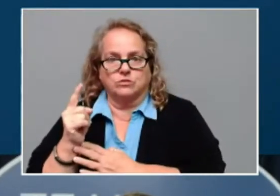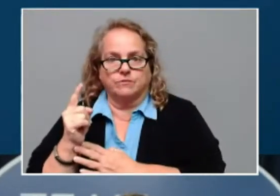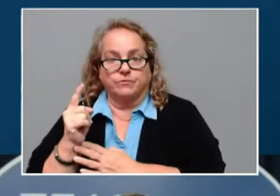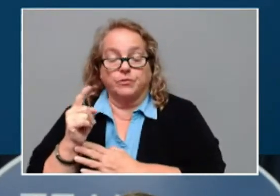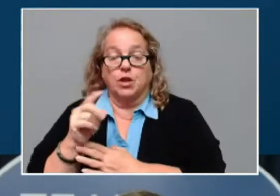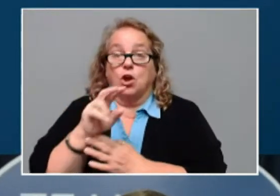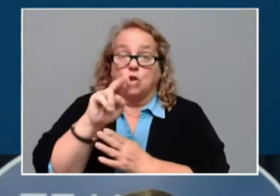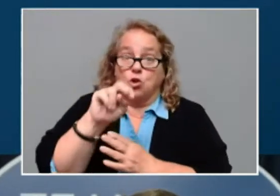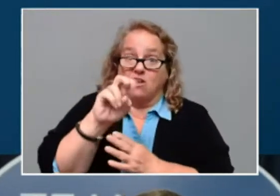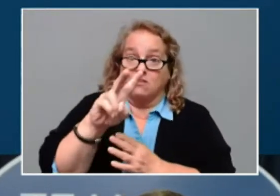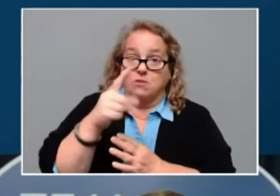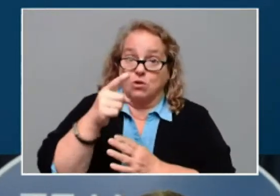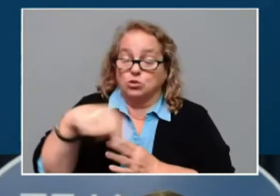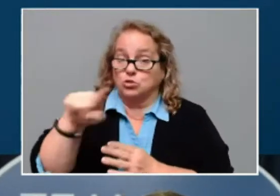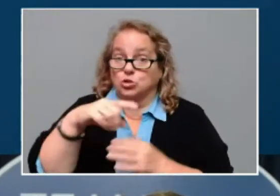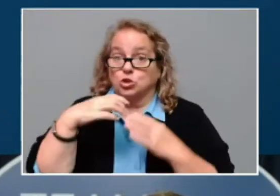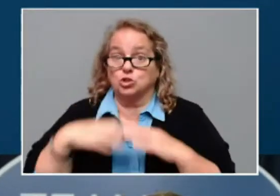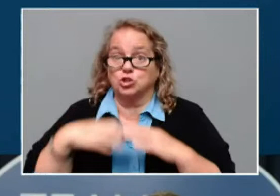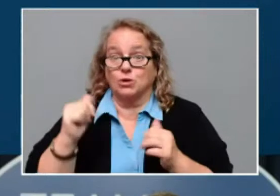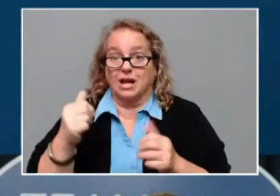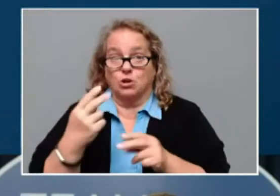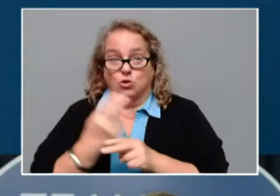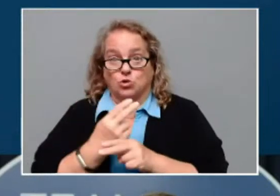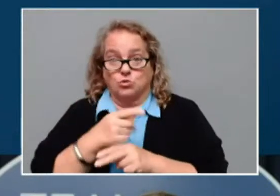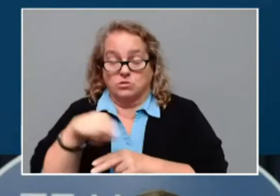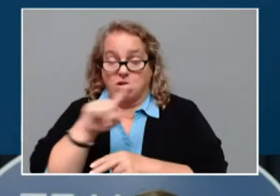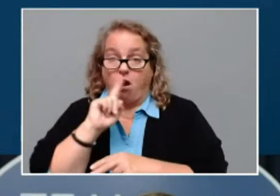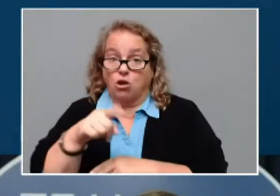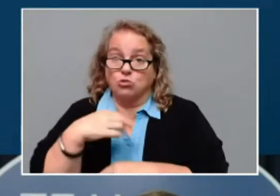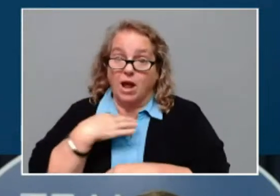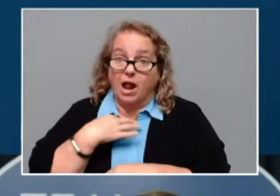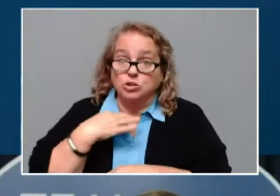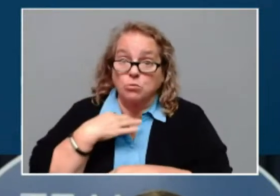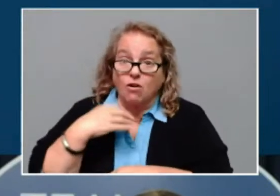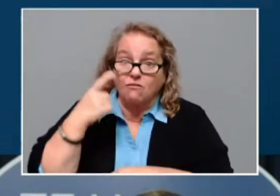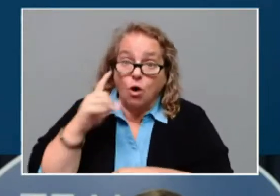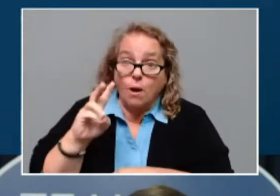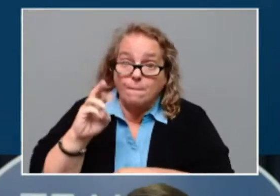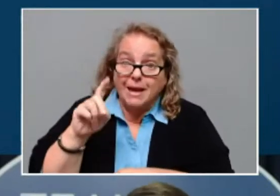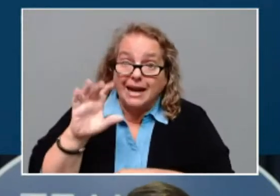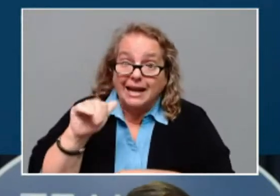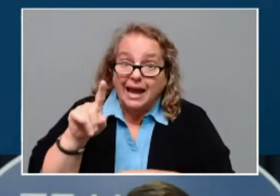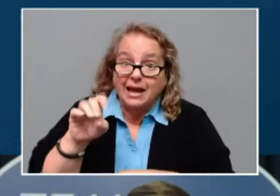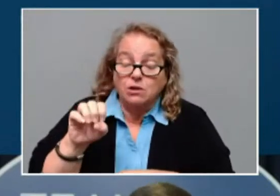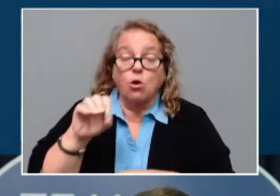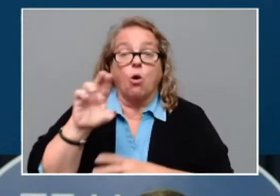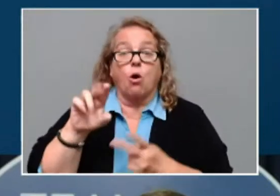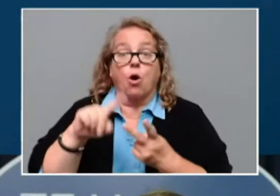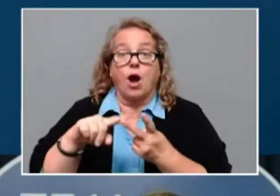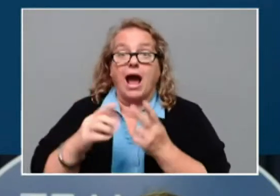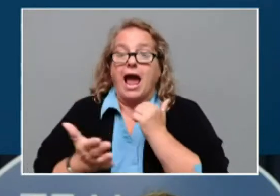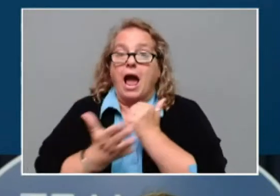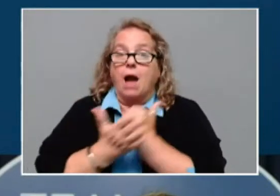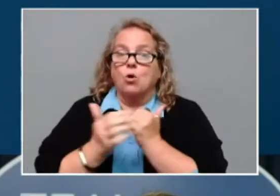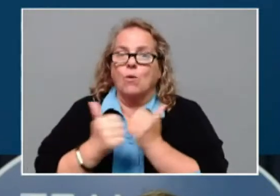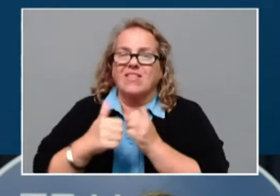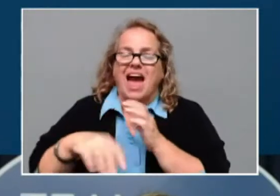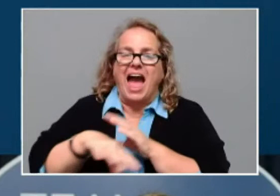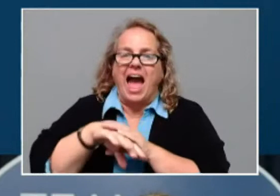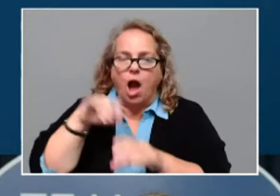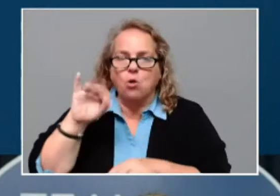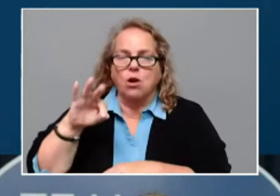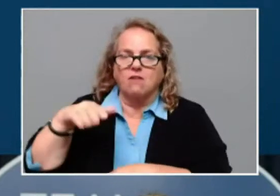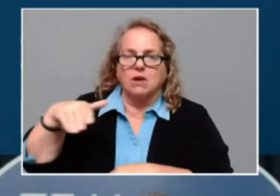the platform to determine eligibility for Medicaid or find out if they qualify for help with out-of-pocket monthly